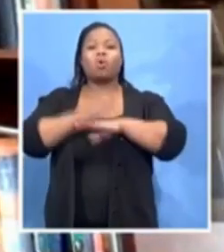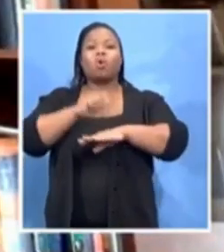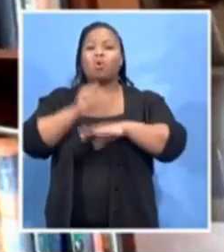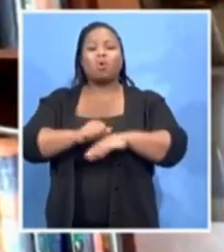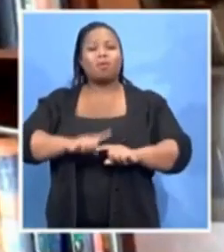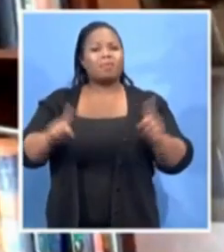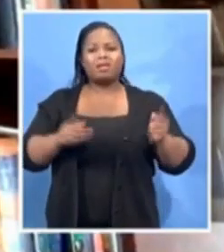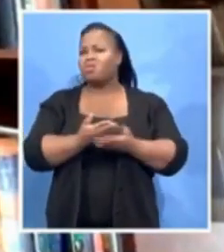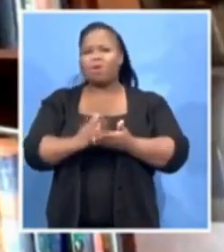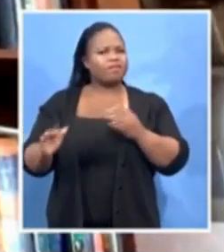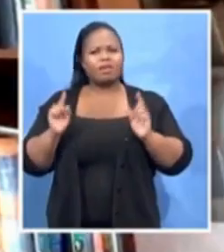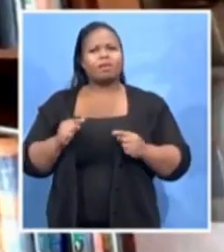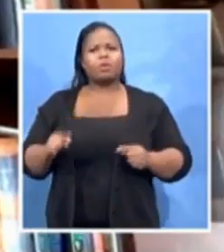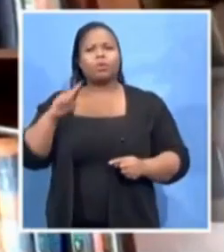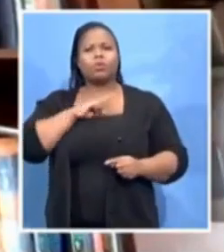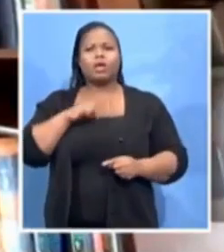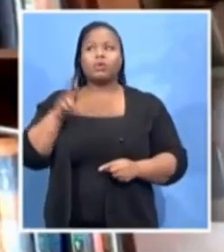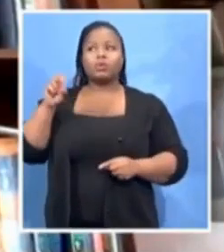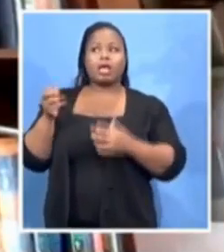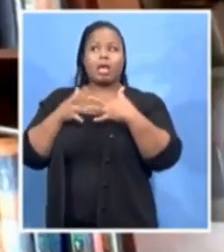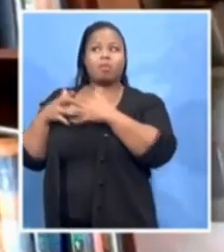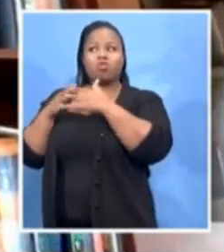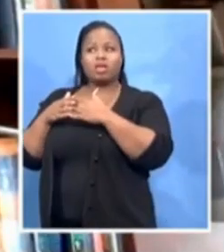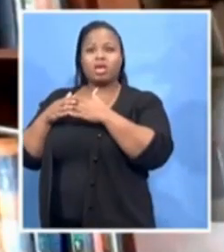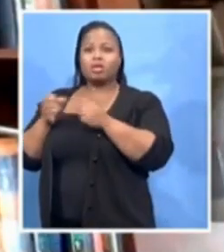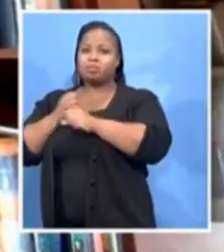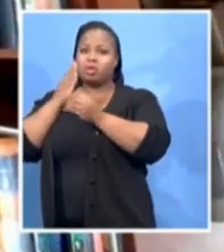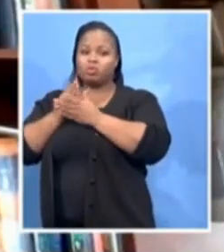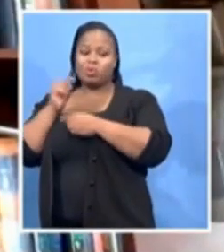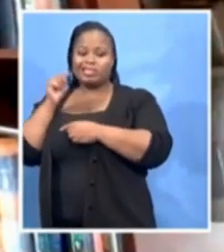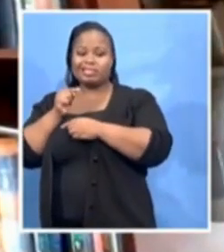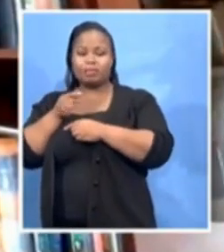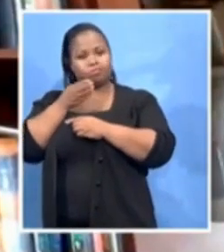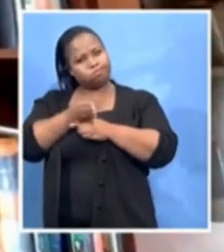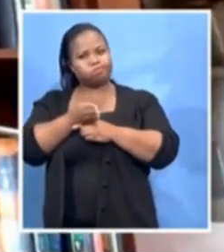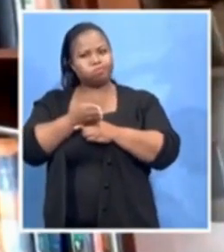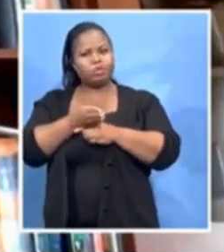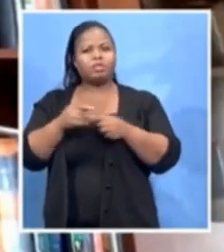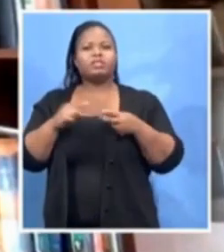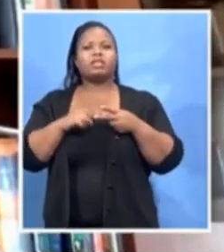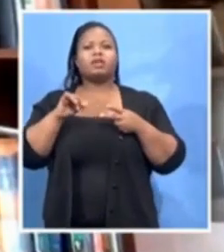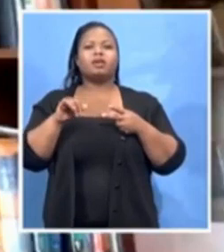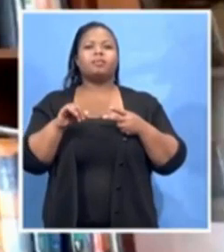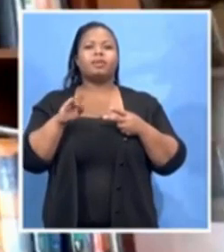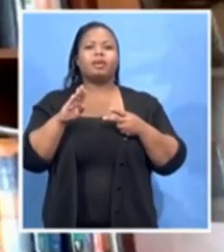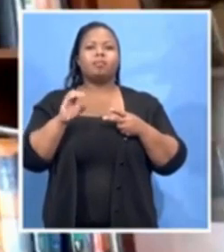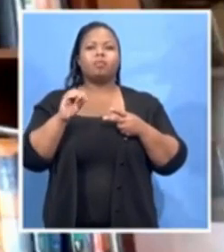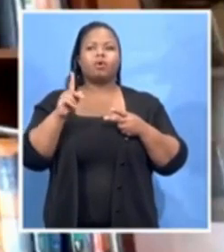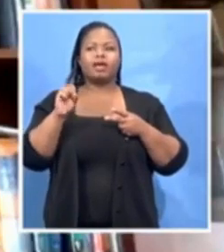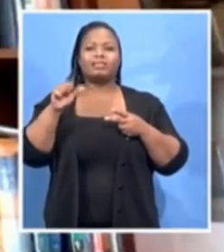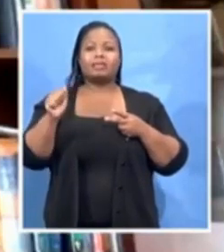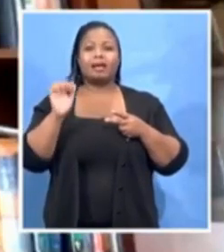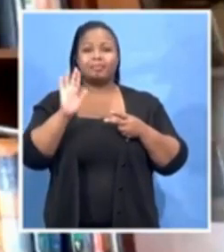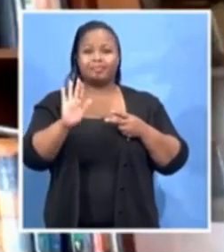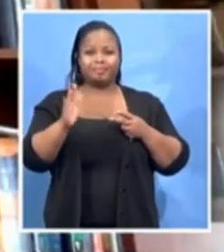States of America ensures that they are there. People like Jean Bedel Bokassa are cannibals, but you can't remove